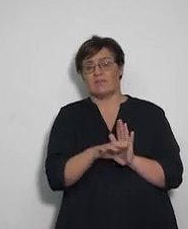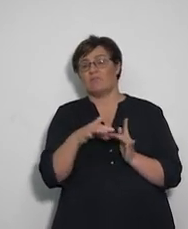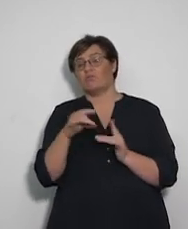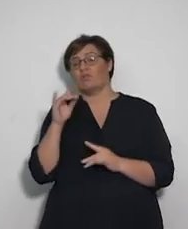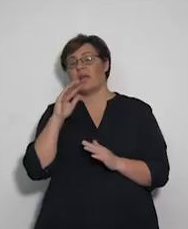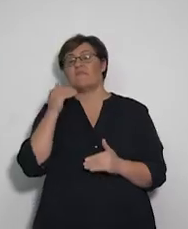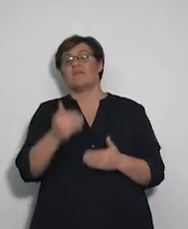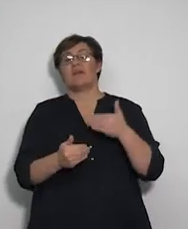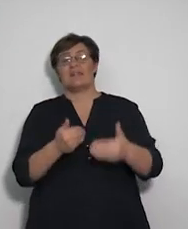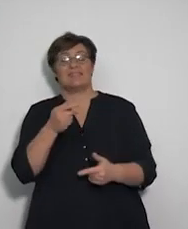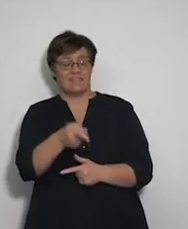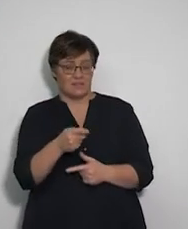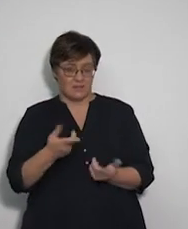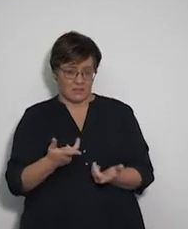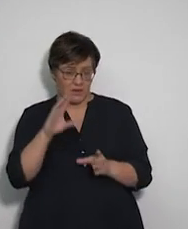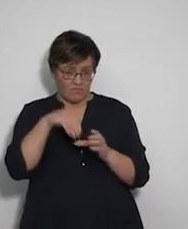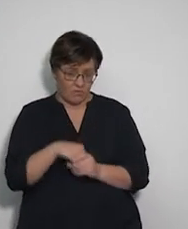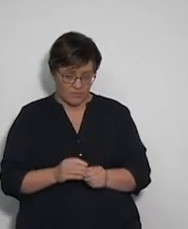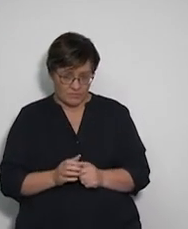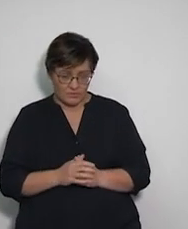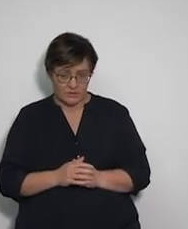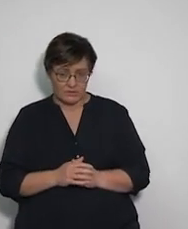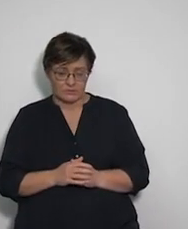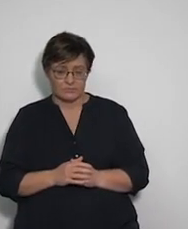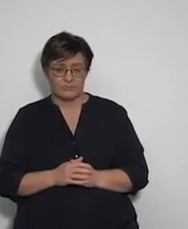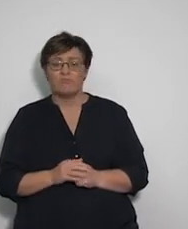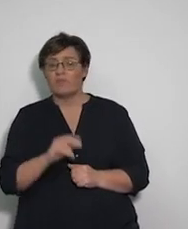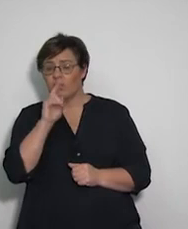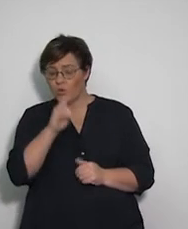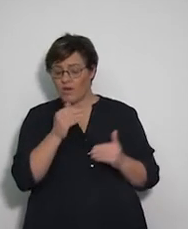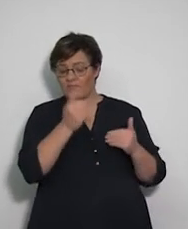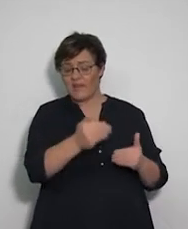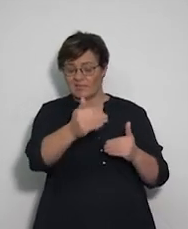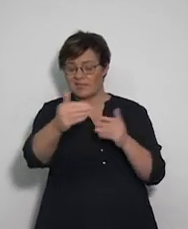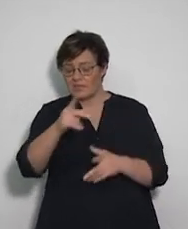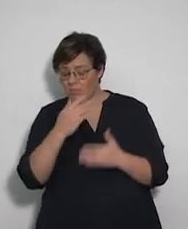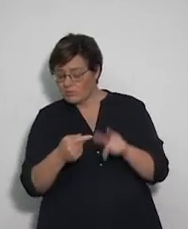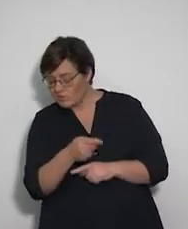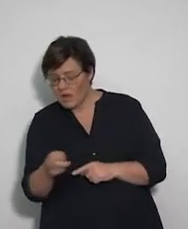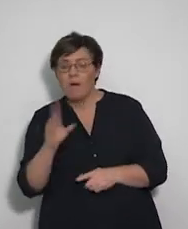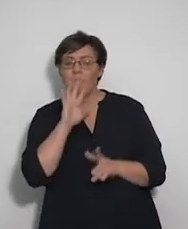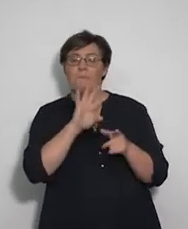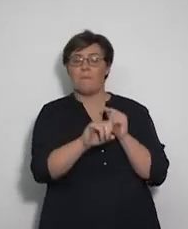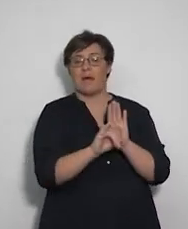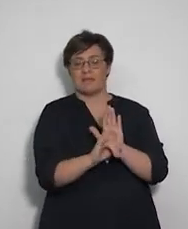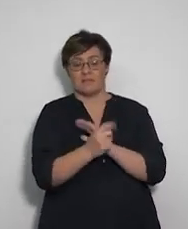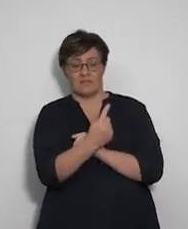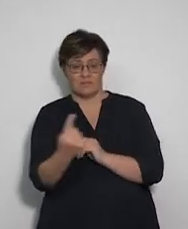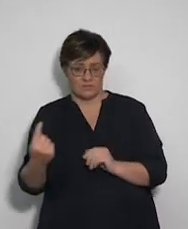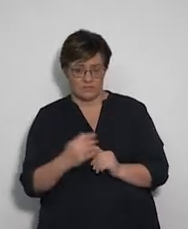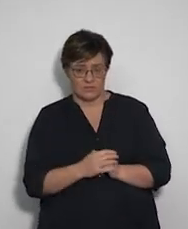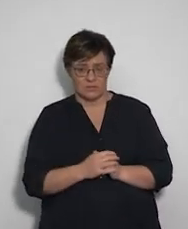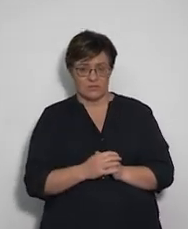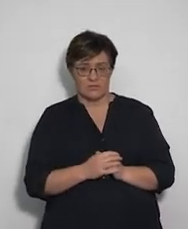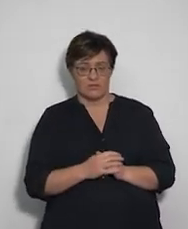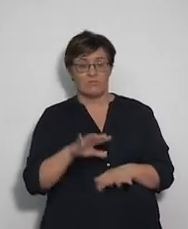identify unique phases in this process. It's important that you look at the phases and you identify features in each one of